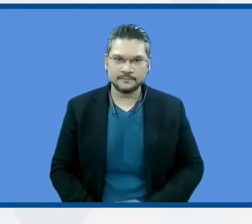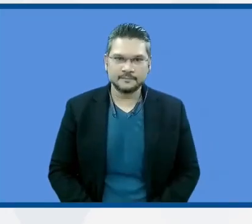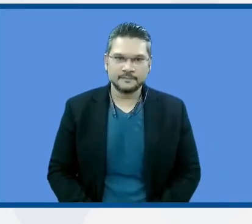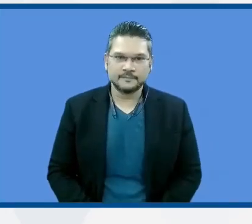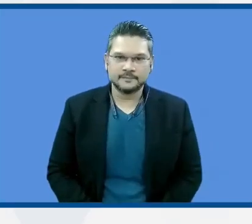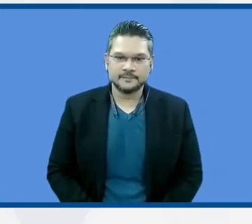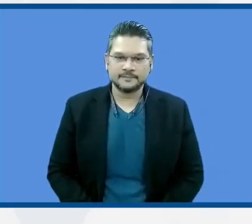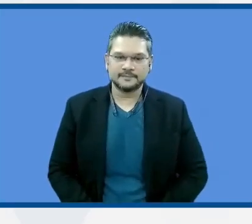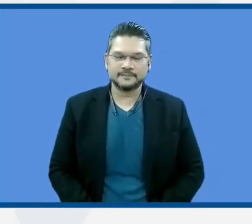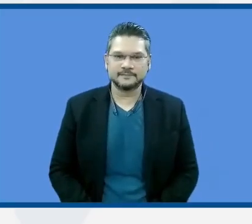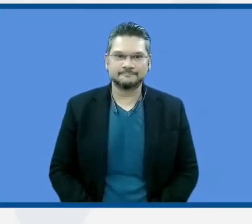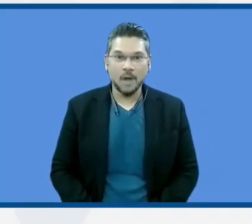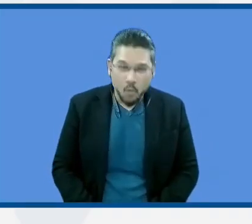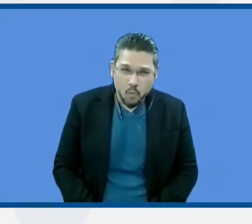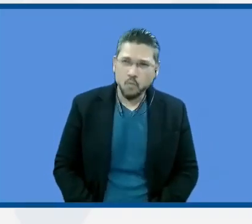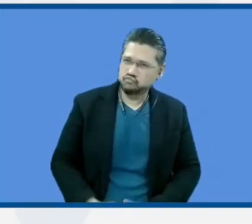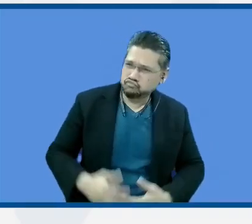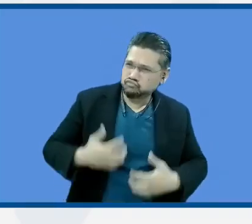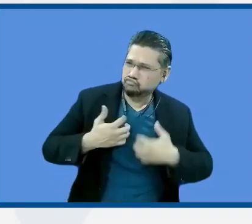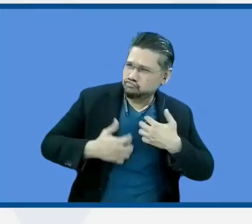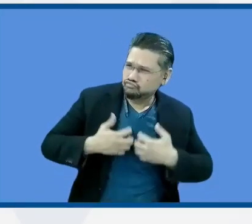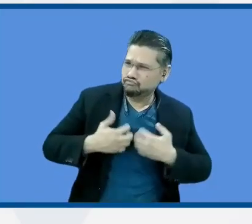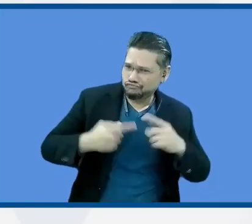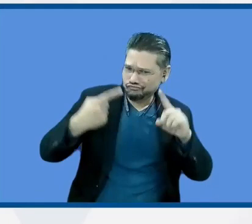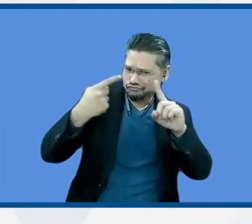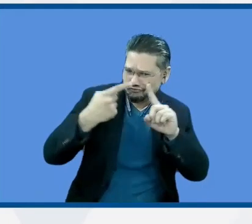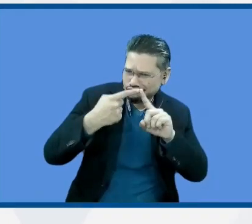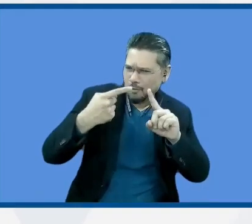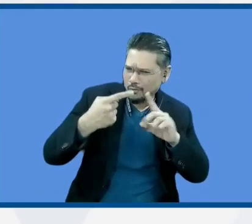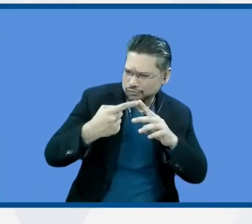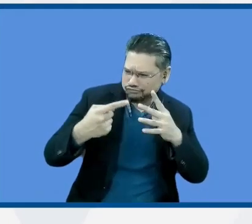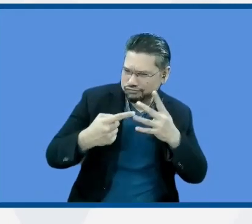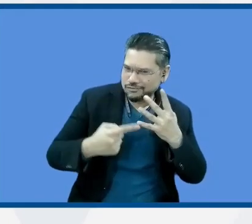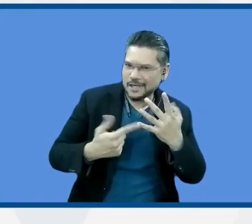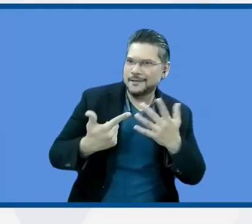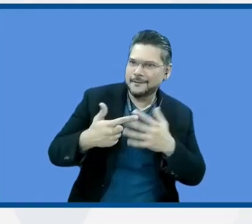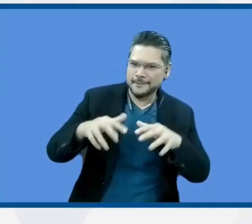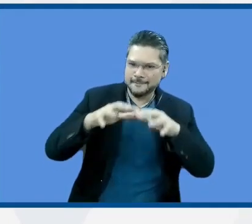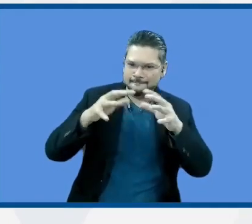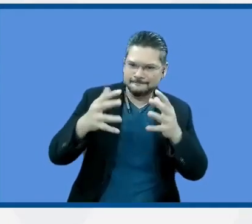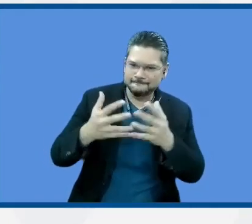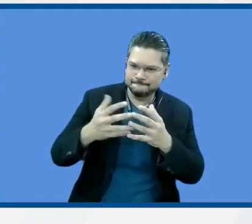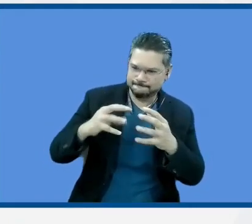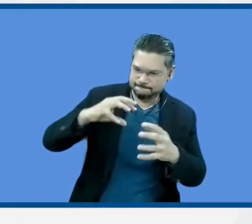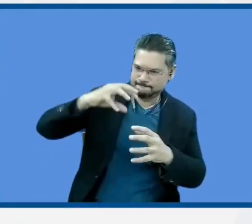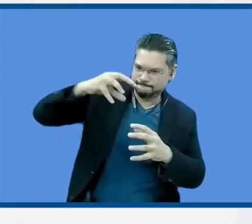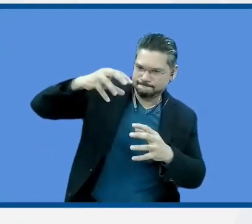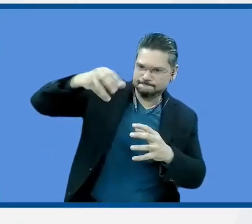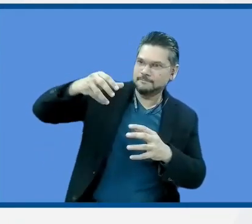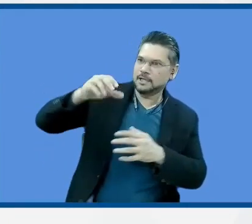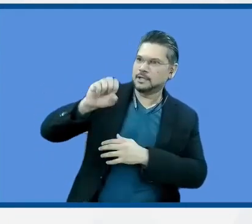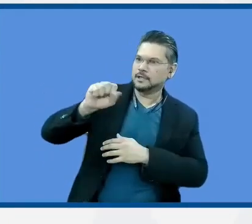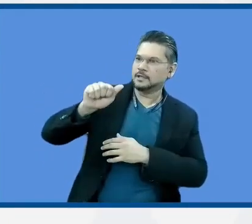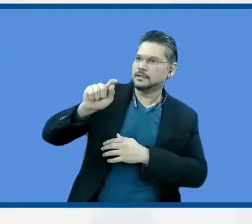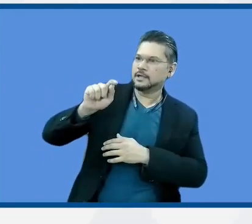Some interesting points you make about the use of things like satellite imagery and data, and I'm very interested